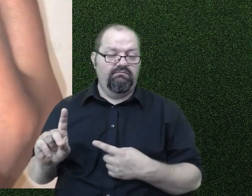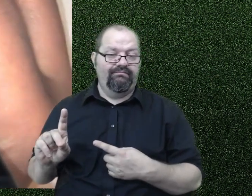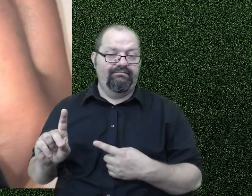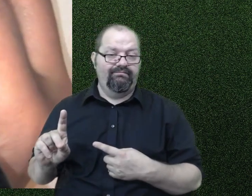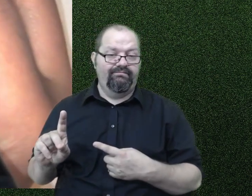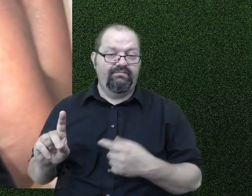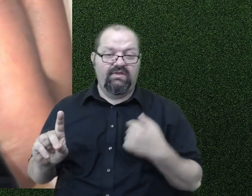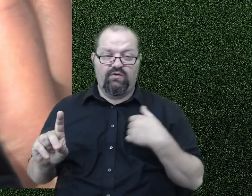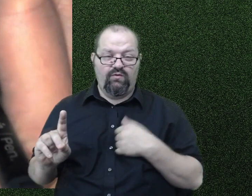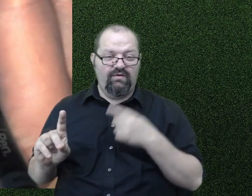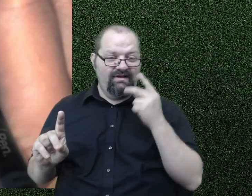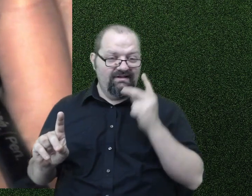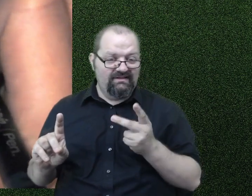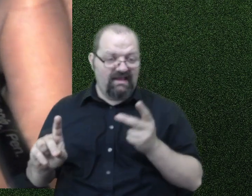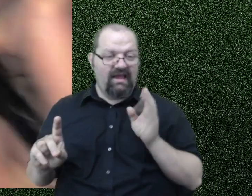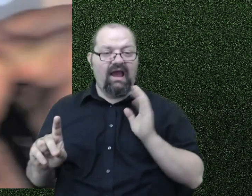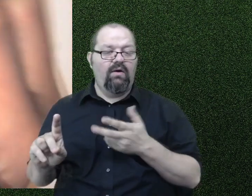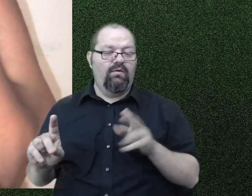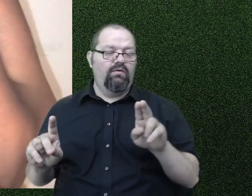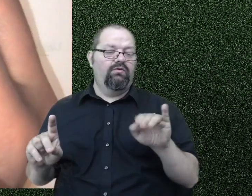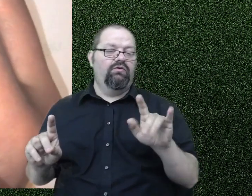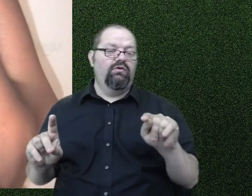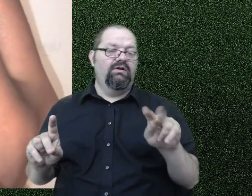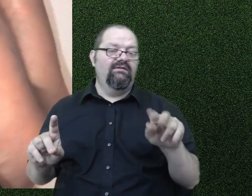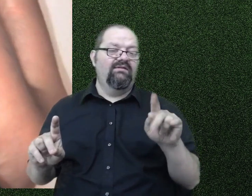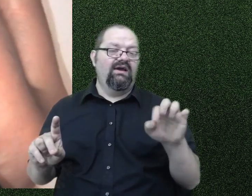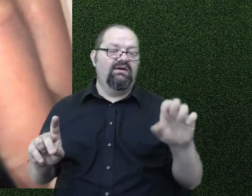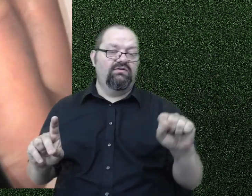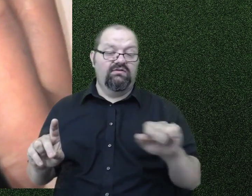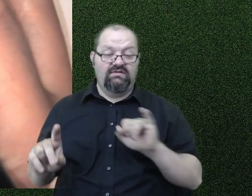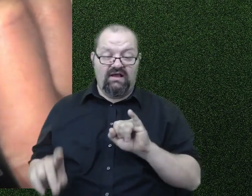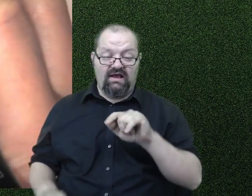we've seen our unit vectors, I hat and j hat.